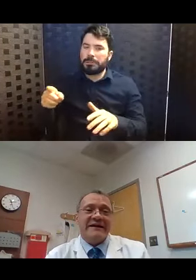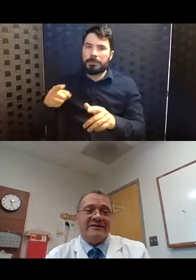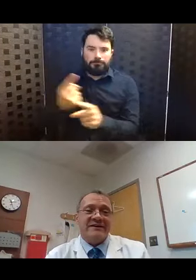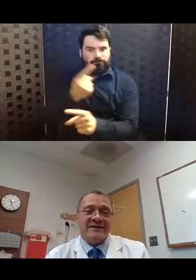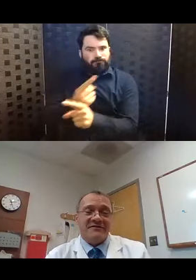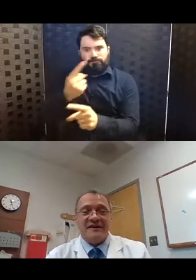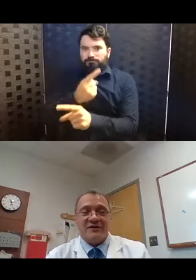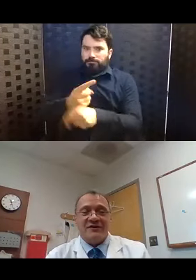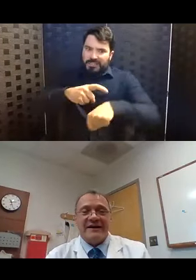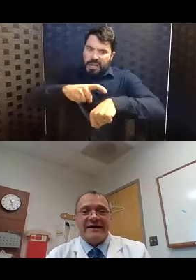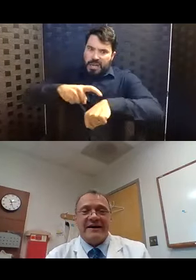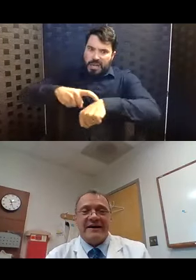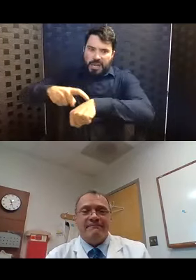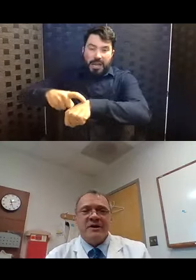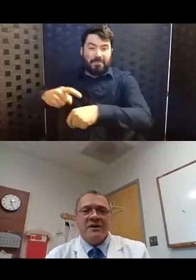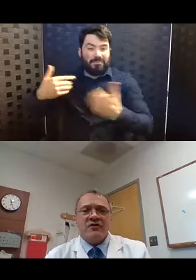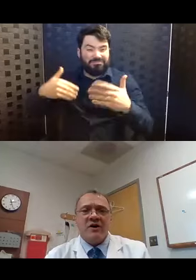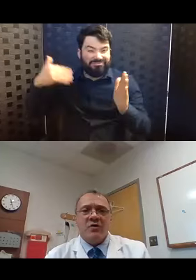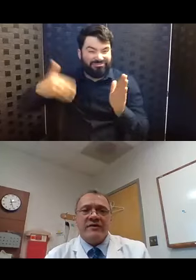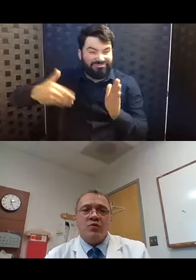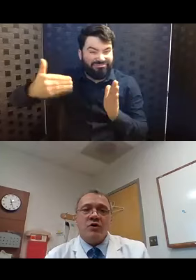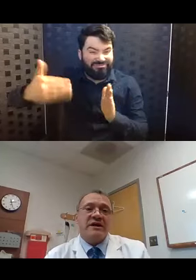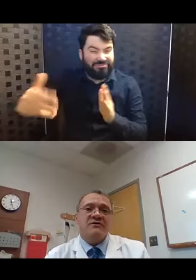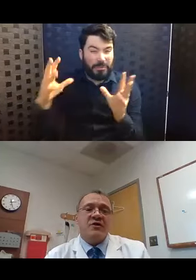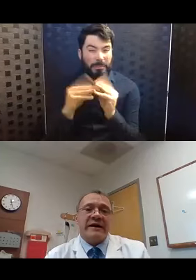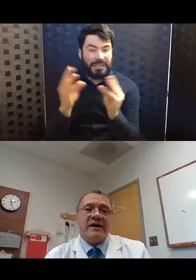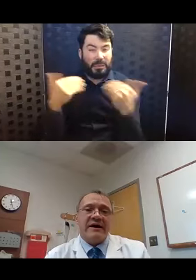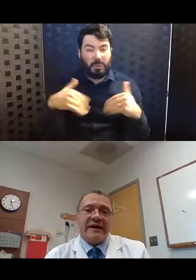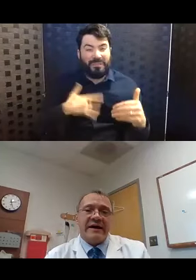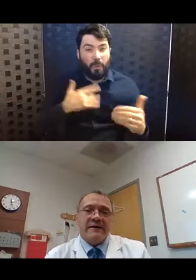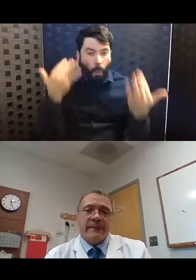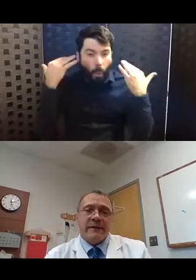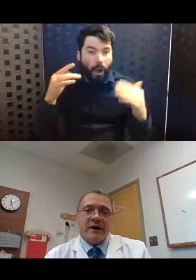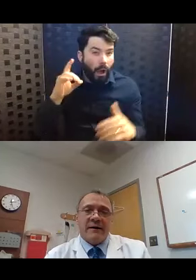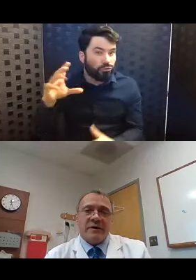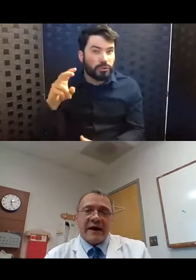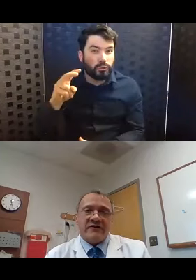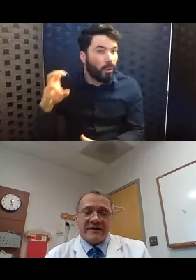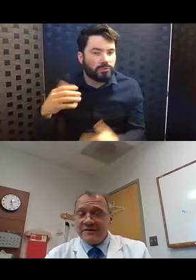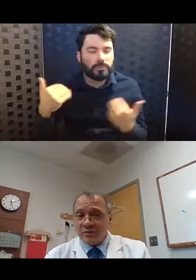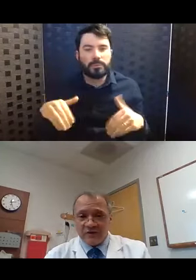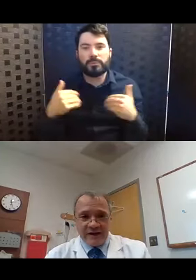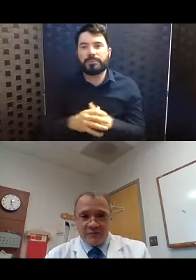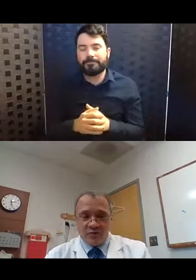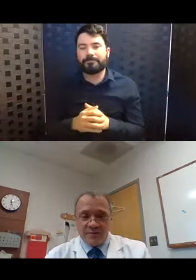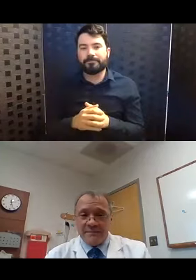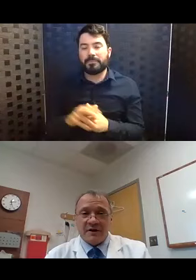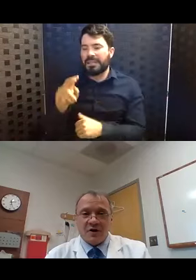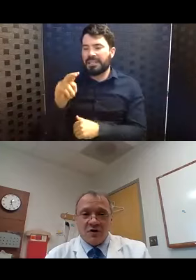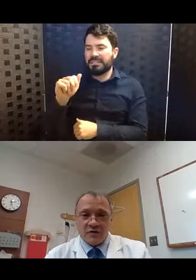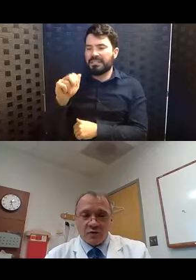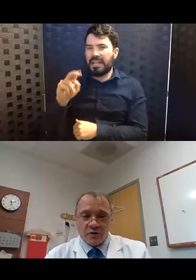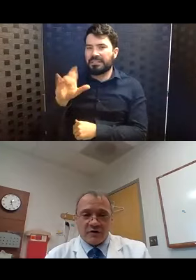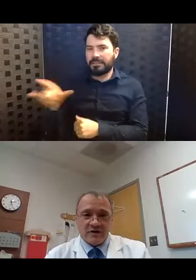of meetings, it feels like. So this work keeps going on. And as Nancy was saying, people